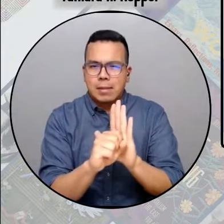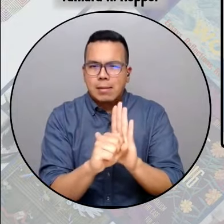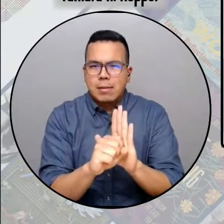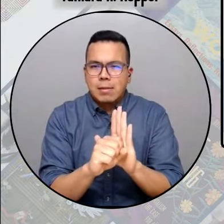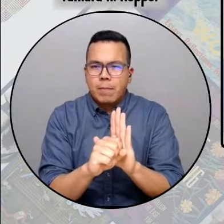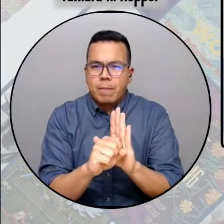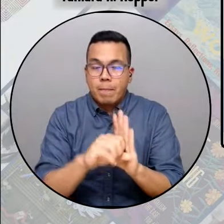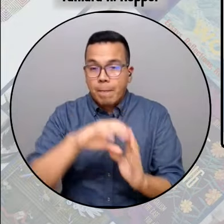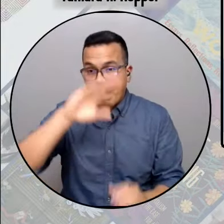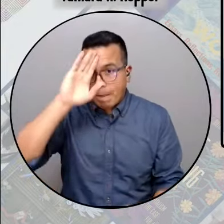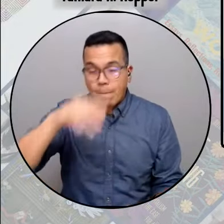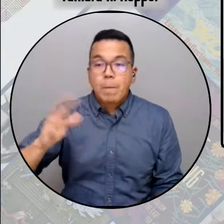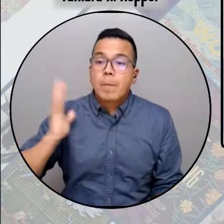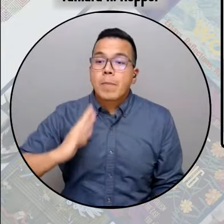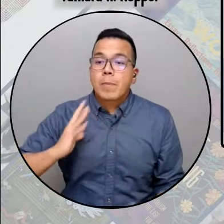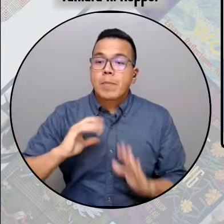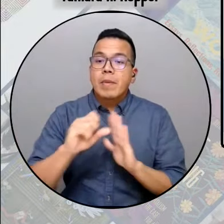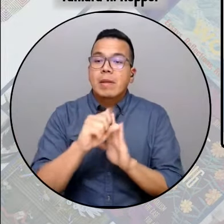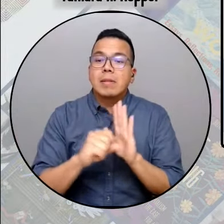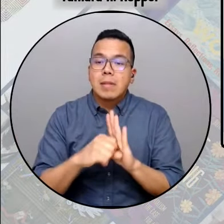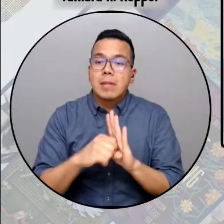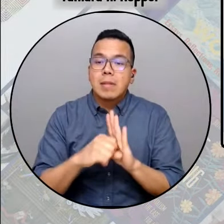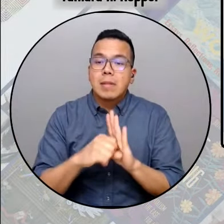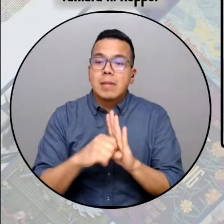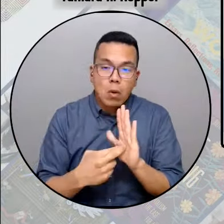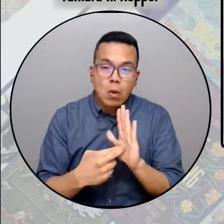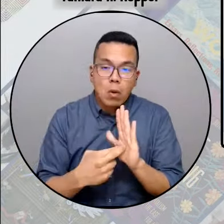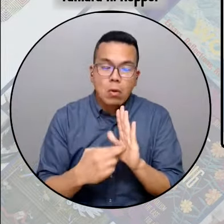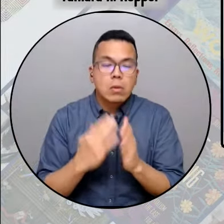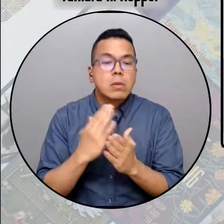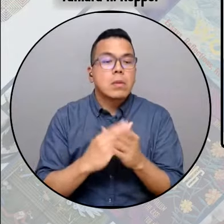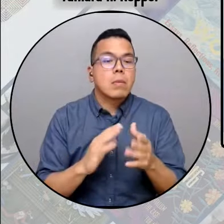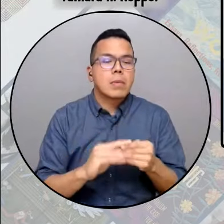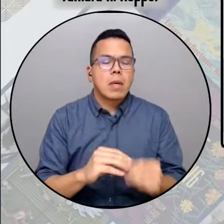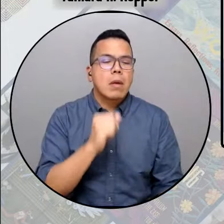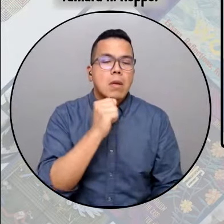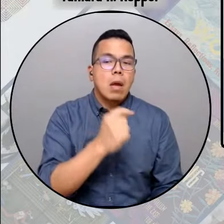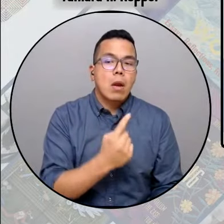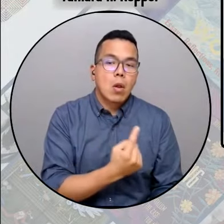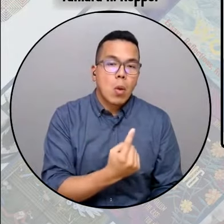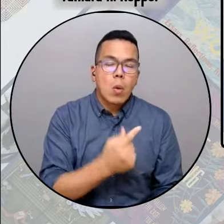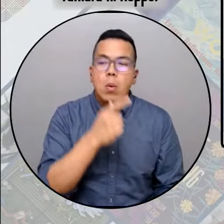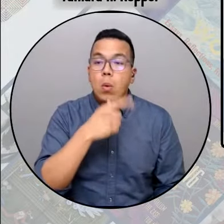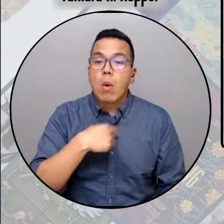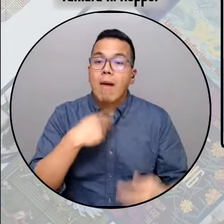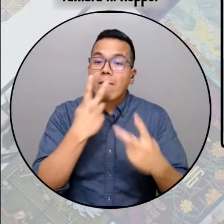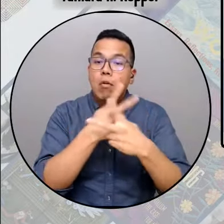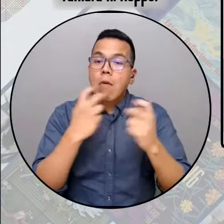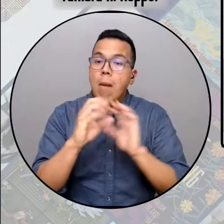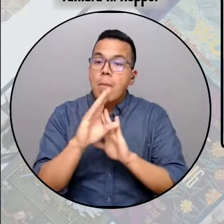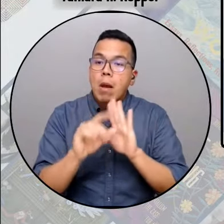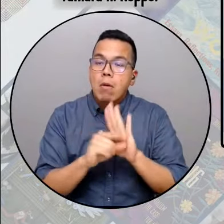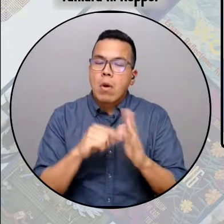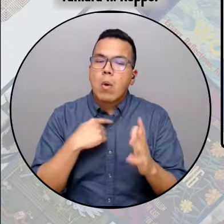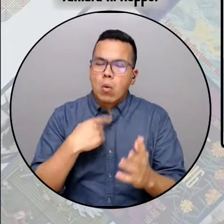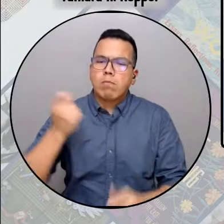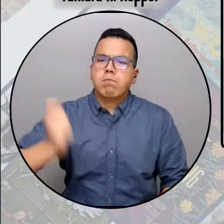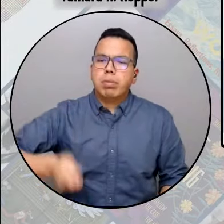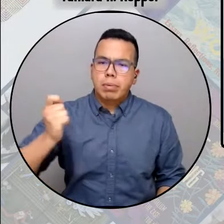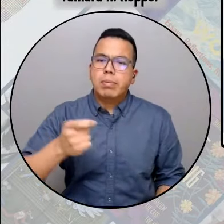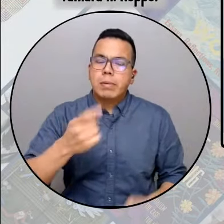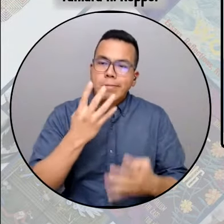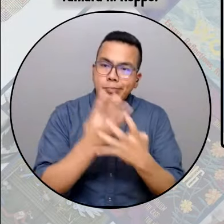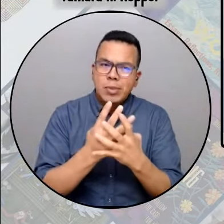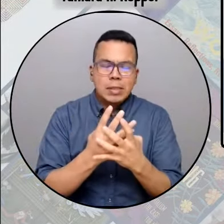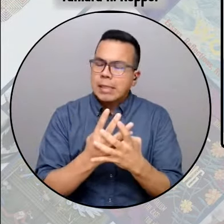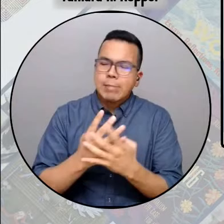they were trying to propose not allowing people with criminal backgrounds or who had been convicted of crimes from entering their borders.